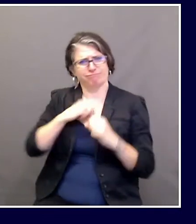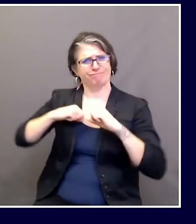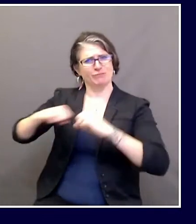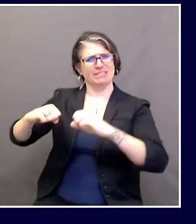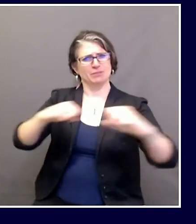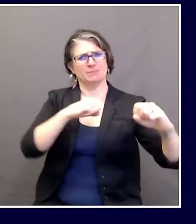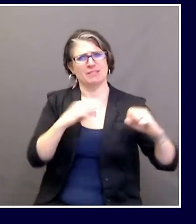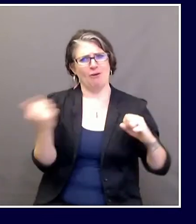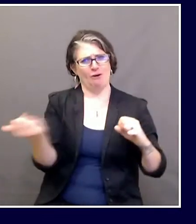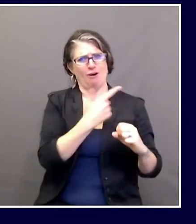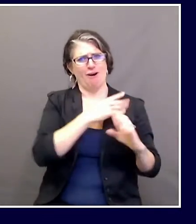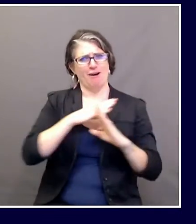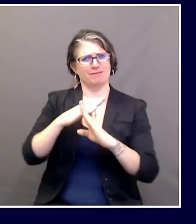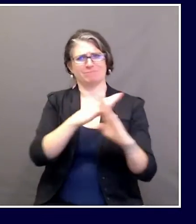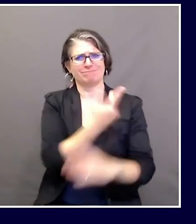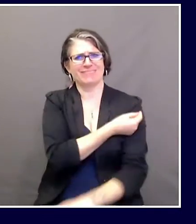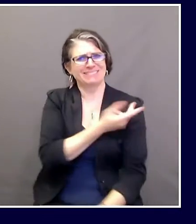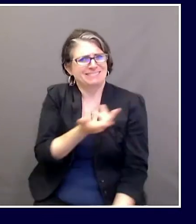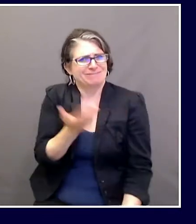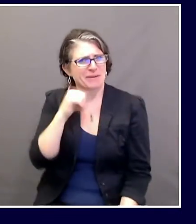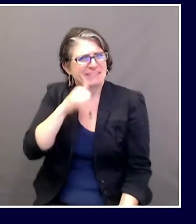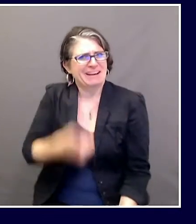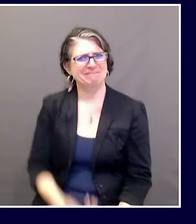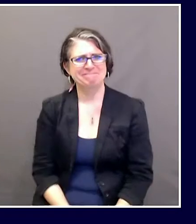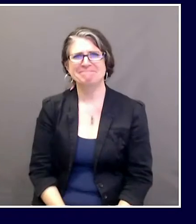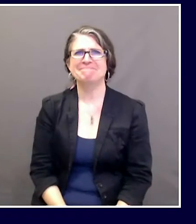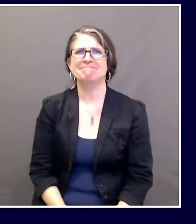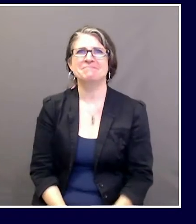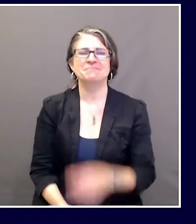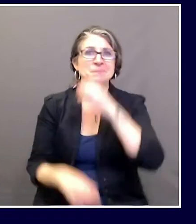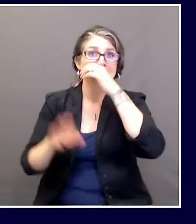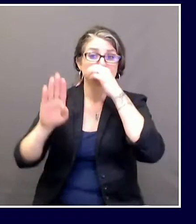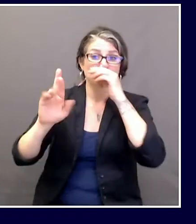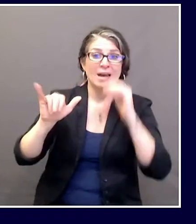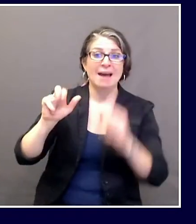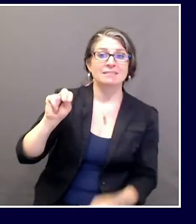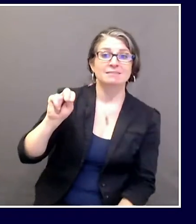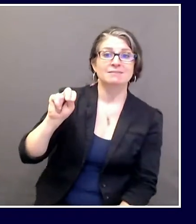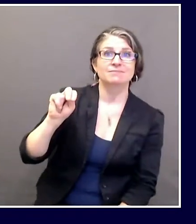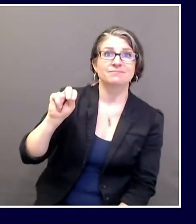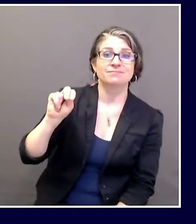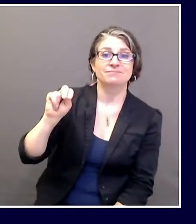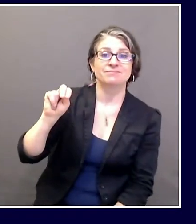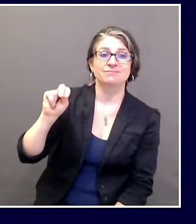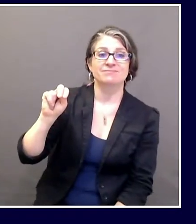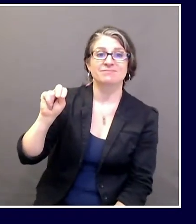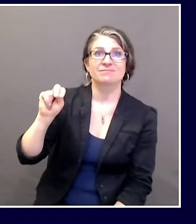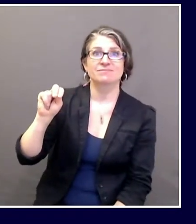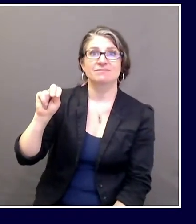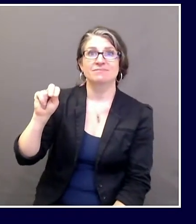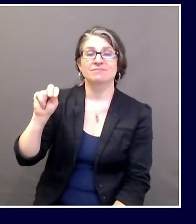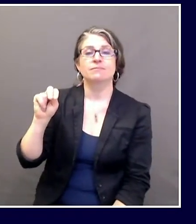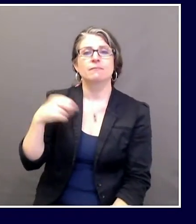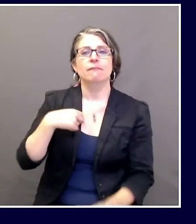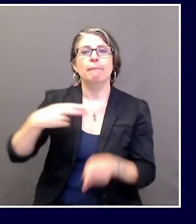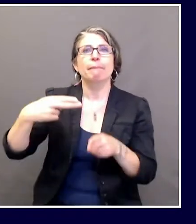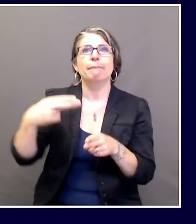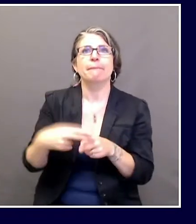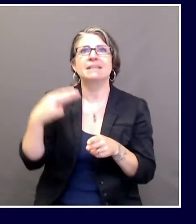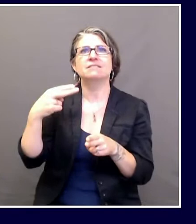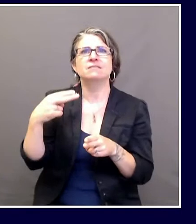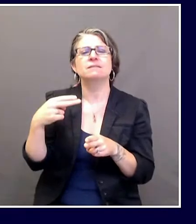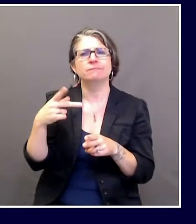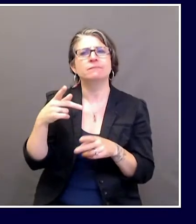you, Dr. Shaw. I was wondering if you could discuss a little the breakthrough cases that have been in Maine and any commonalities